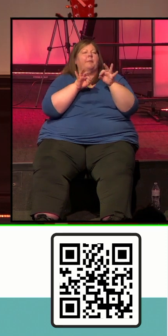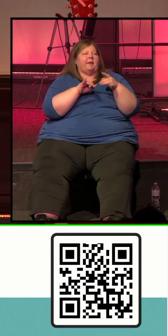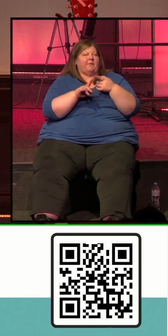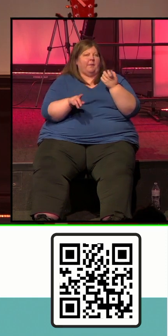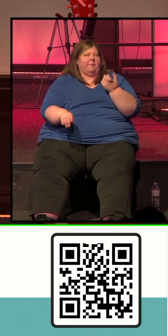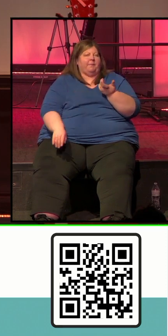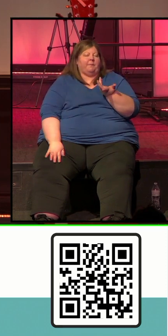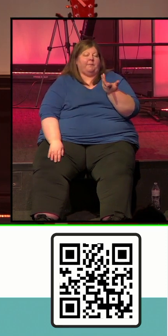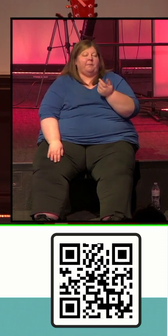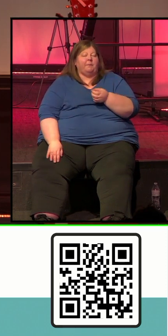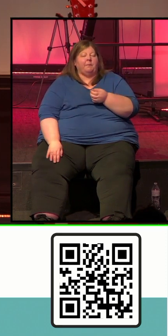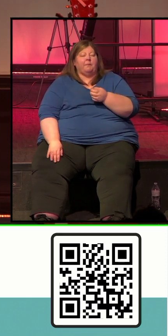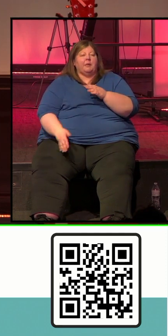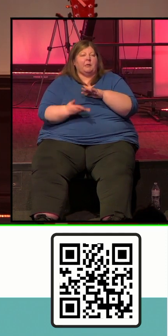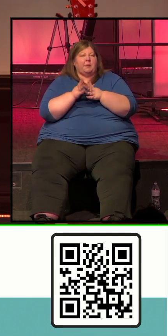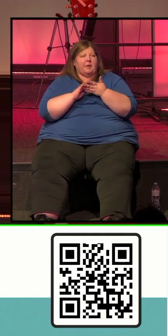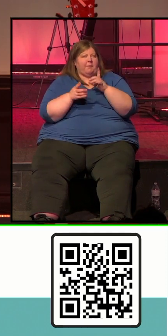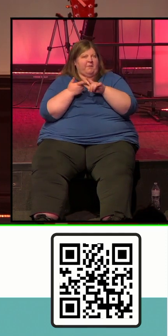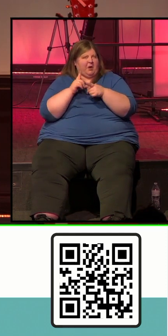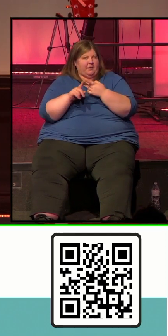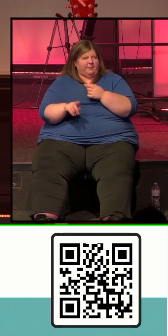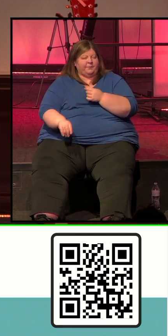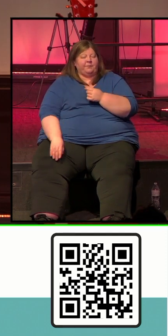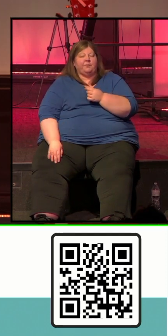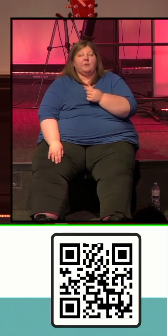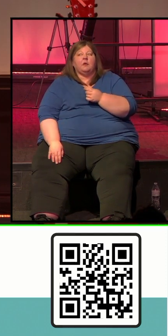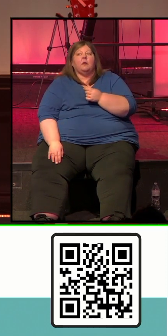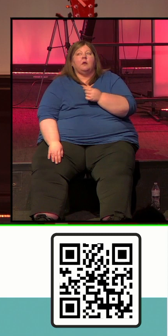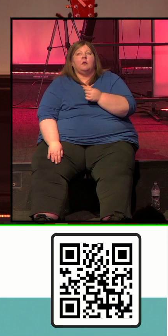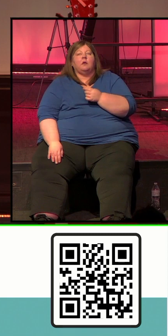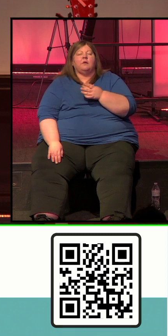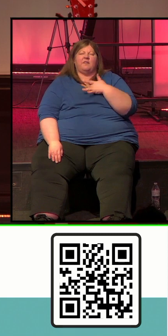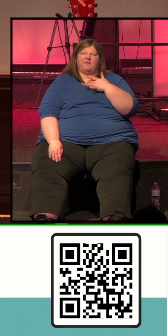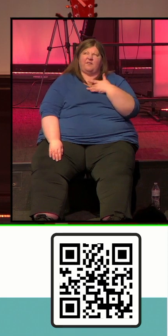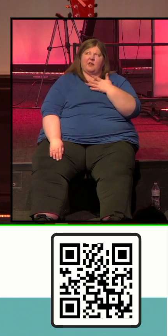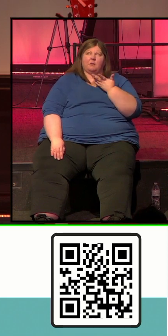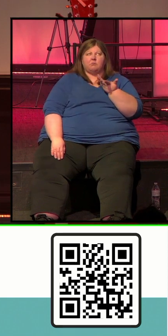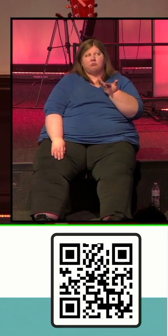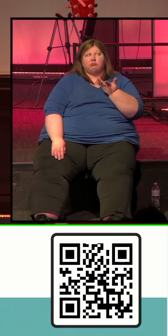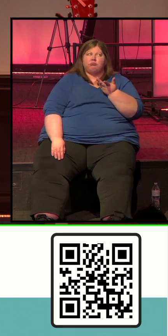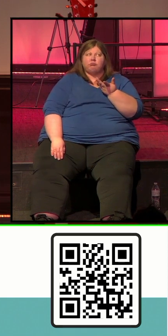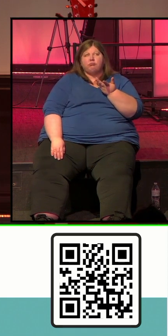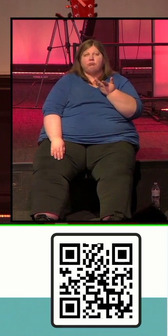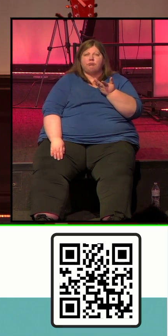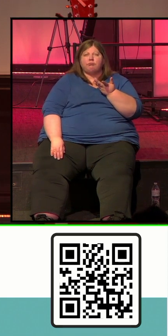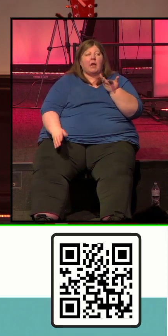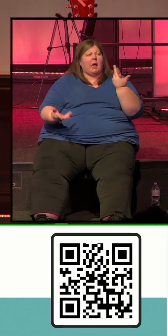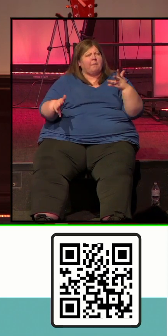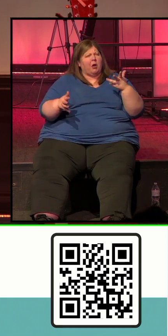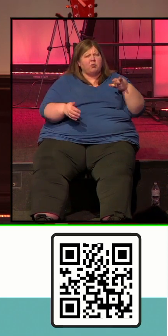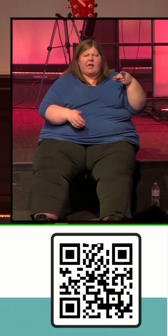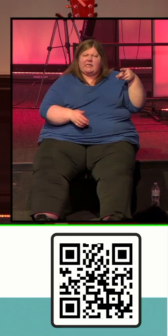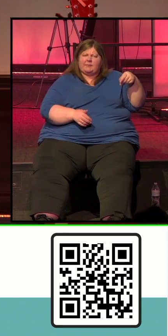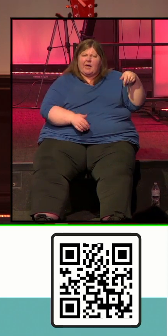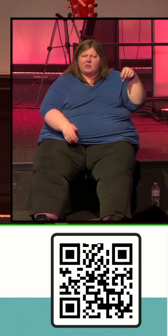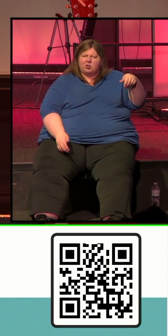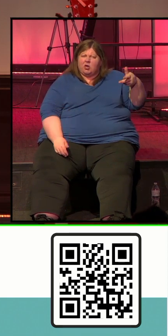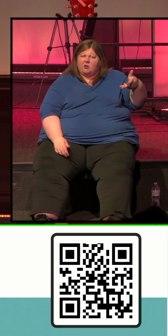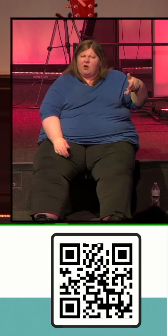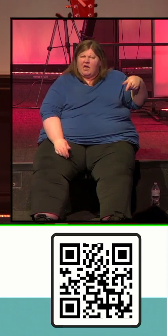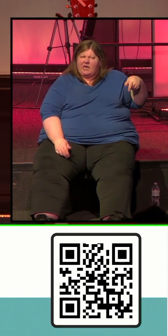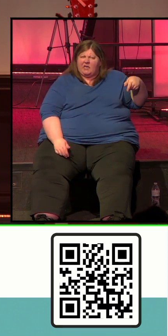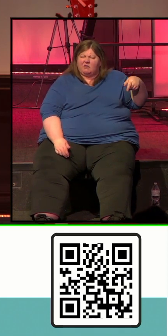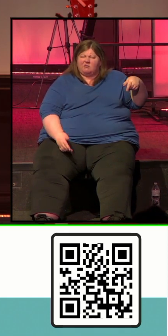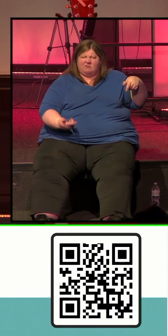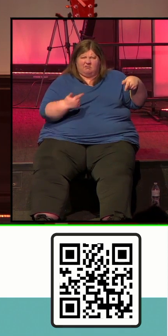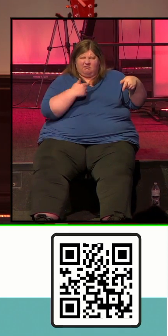to become a care point friend. But one of the questions you may be asking, if you are one of the people who already sponsor a child, what does